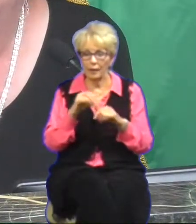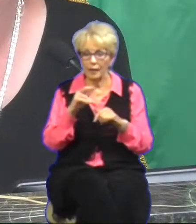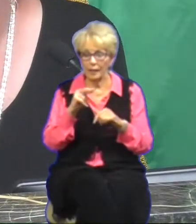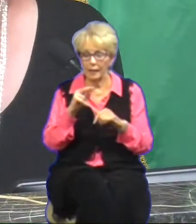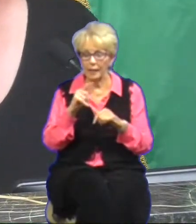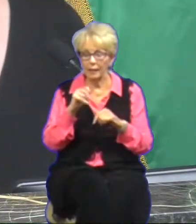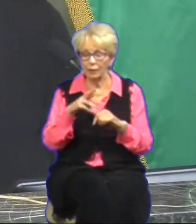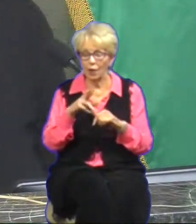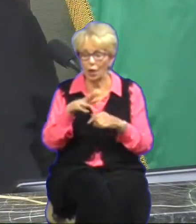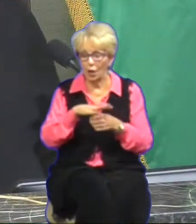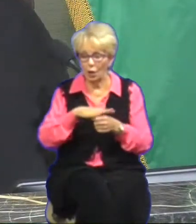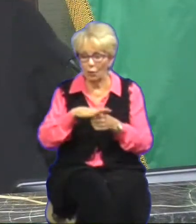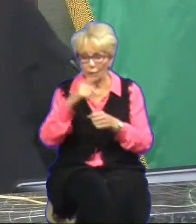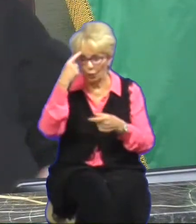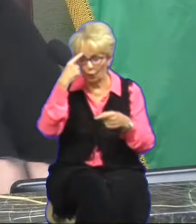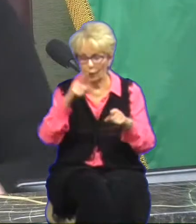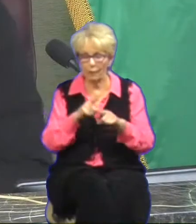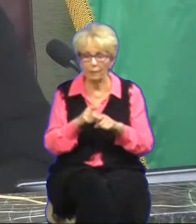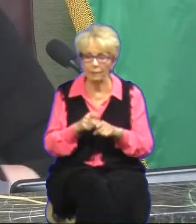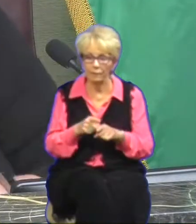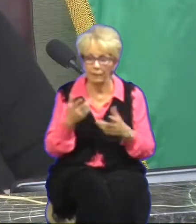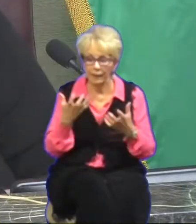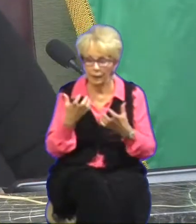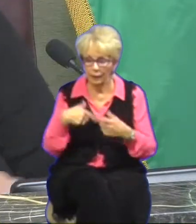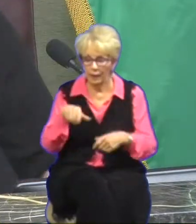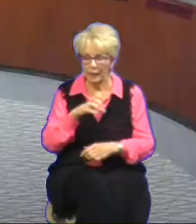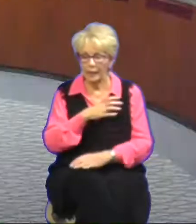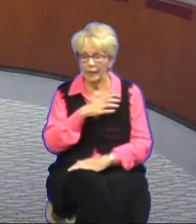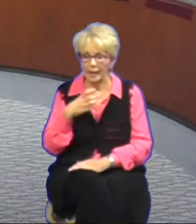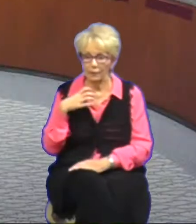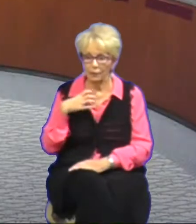agreement. What's the wish of council?